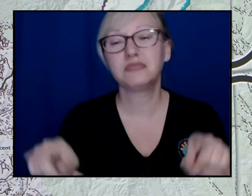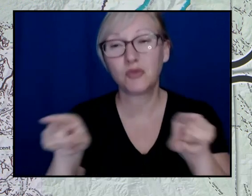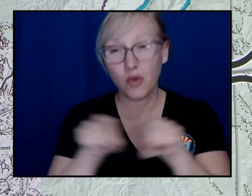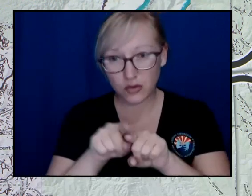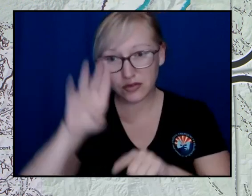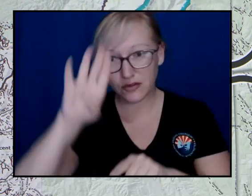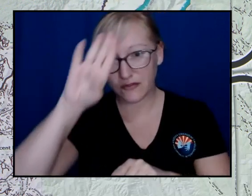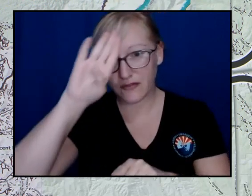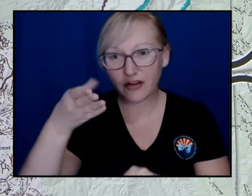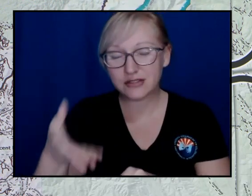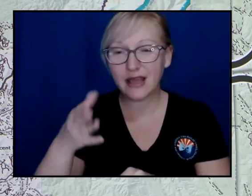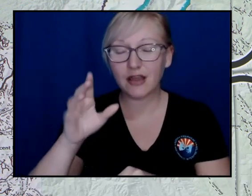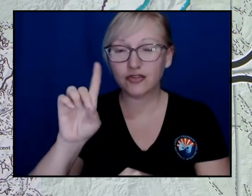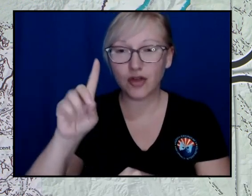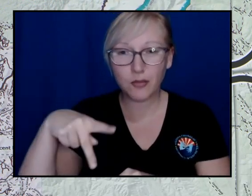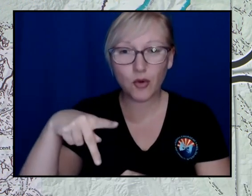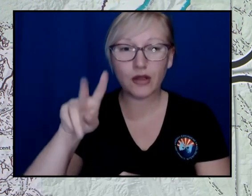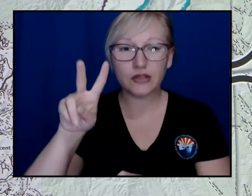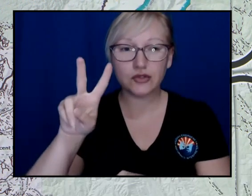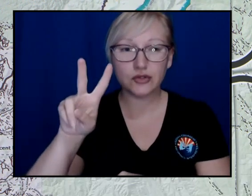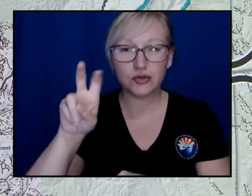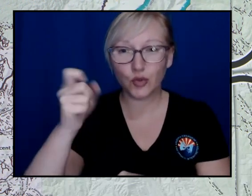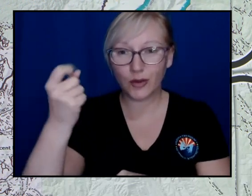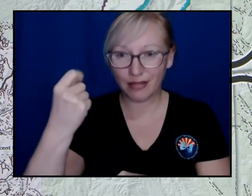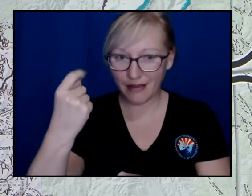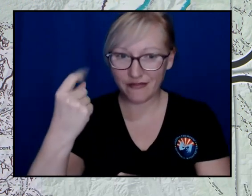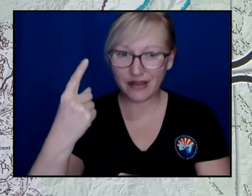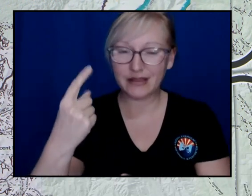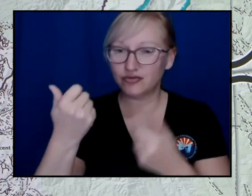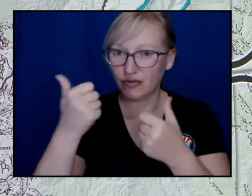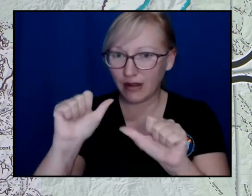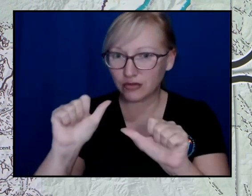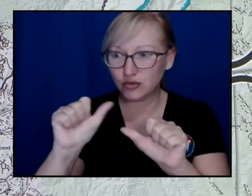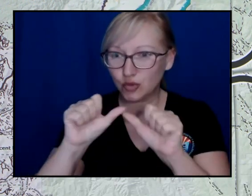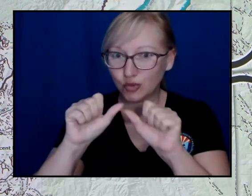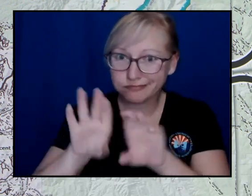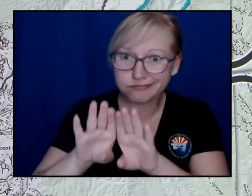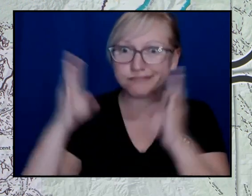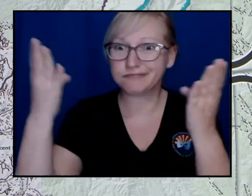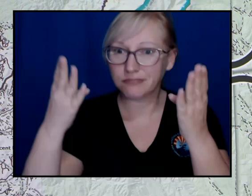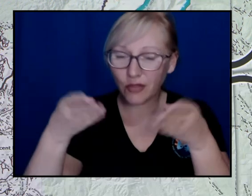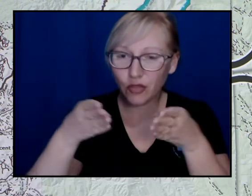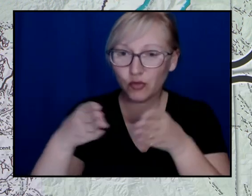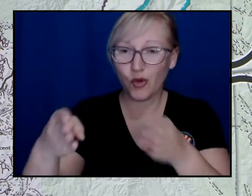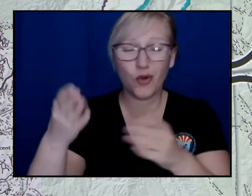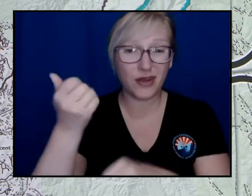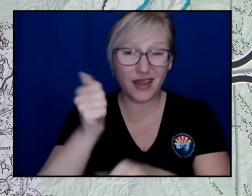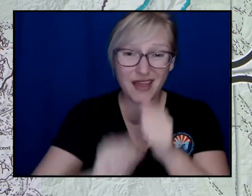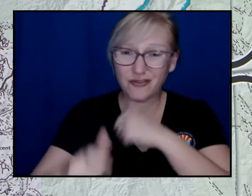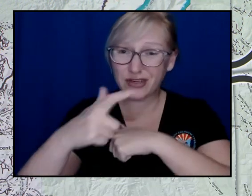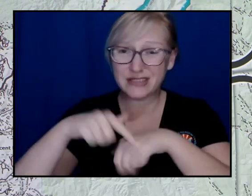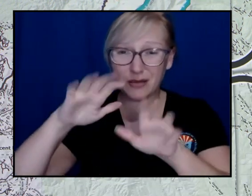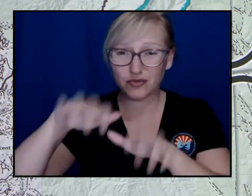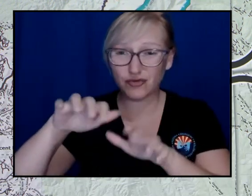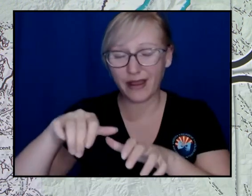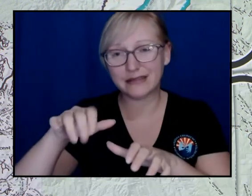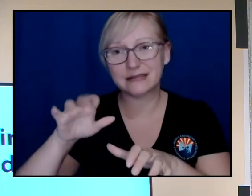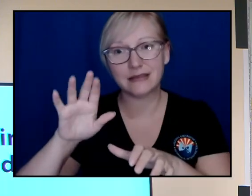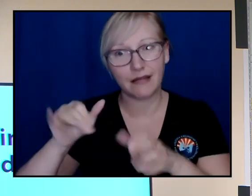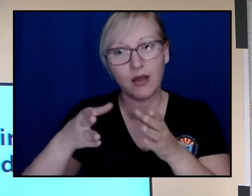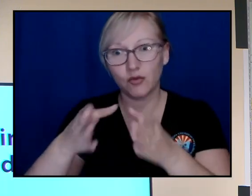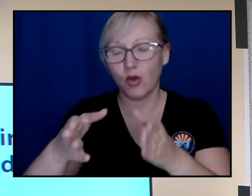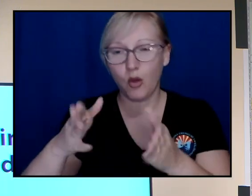open. Anytime it rains, that road takes a beating, and so they're trying to keep folks in there to make sure that road stays